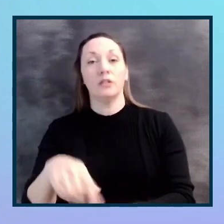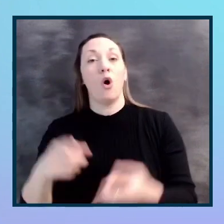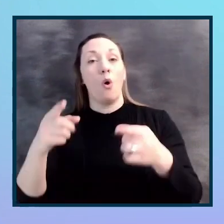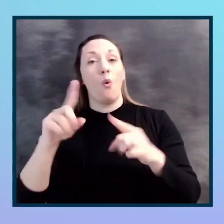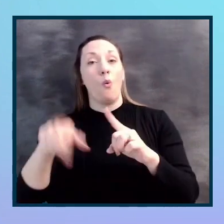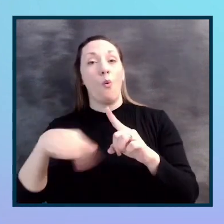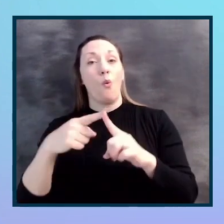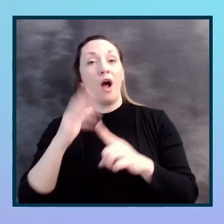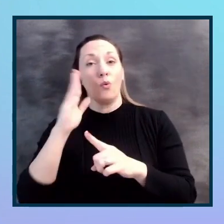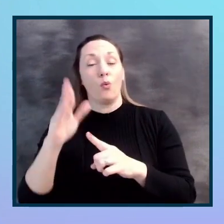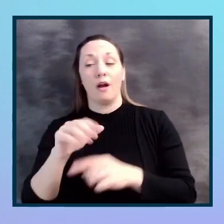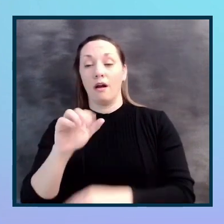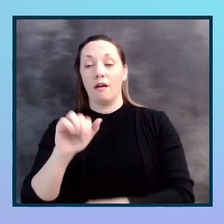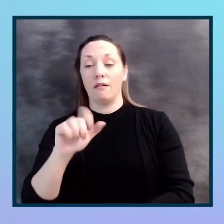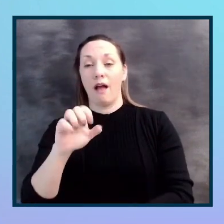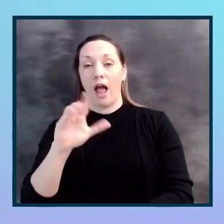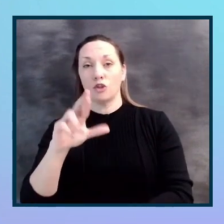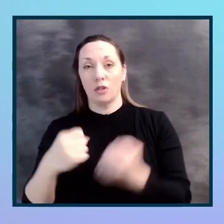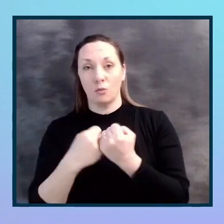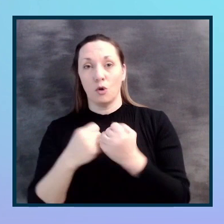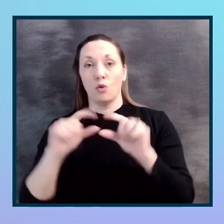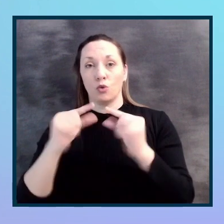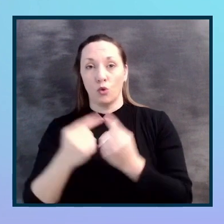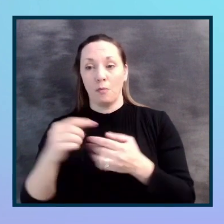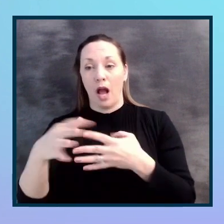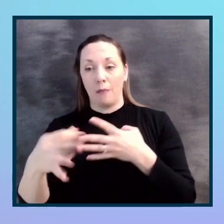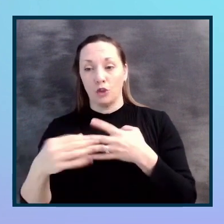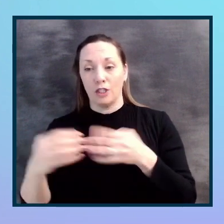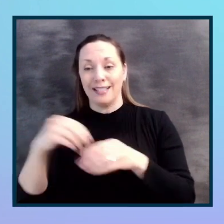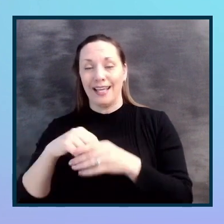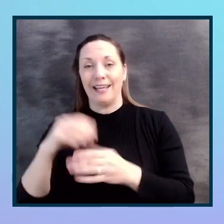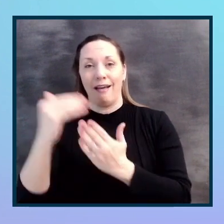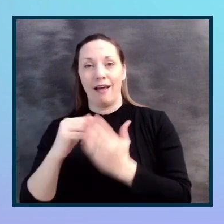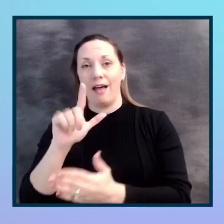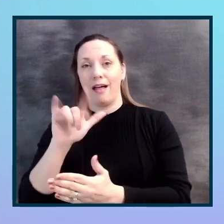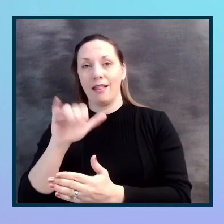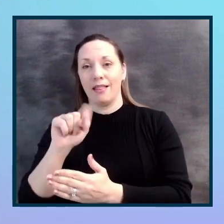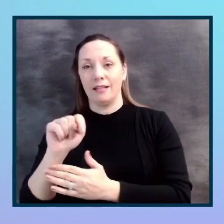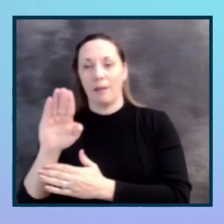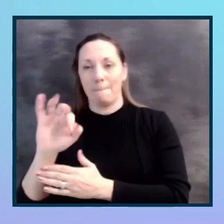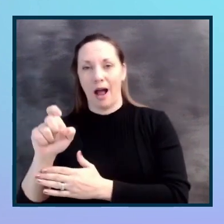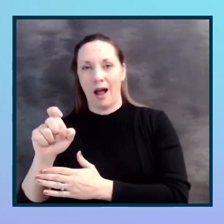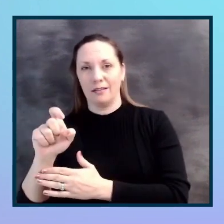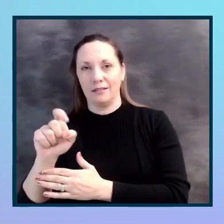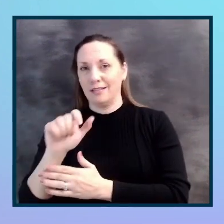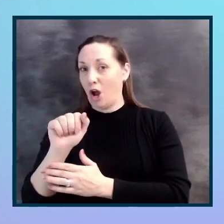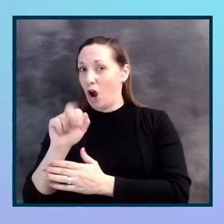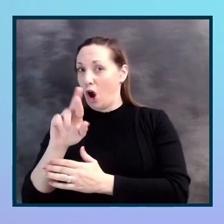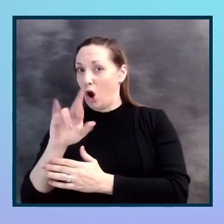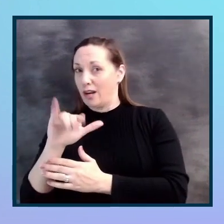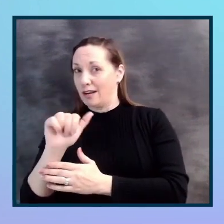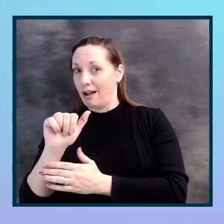Core support grouping of options in list box? ARIA 1.2. Not sure if you know that